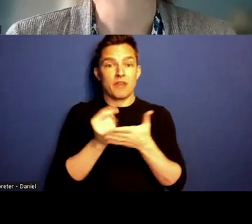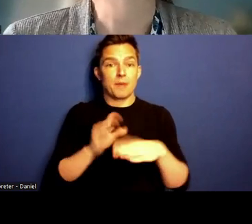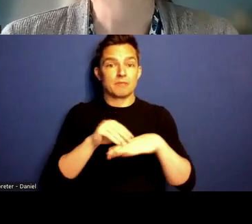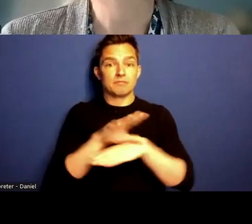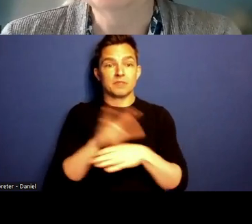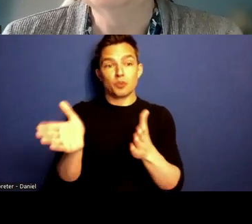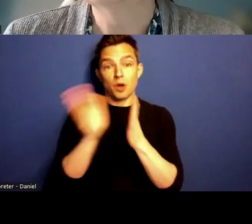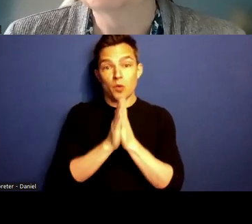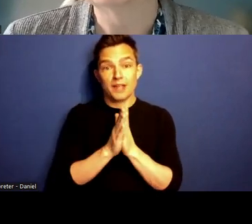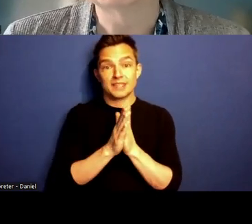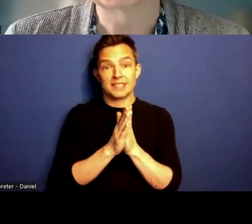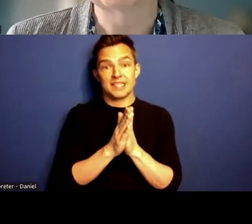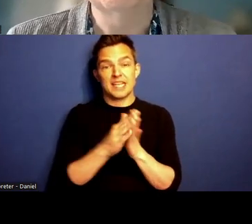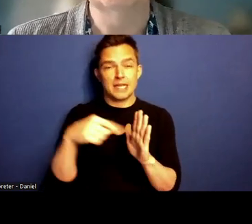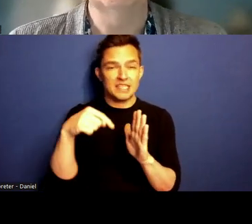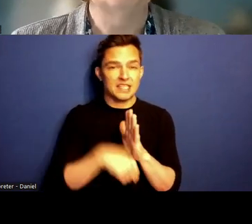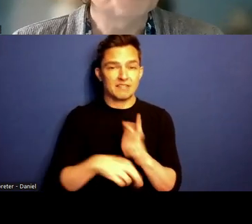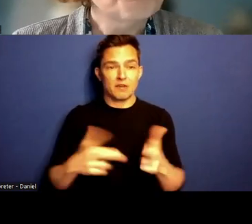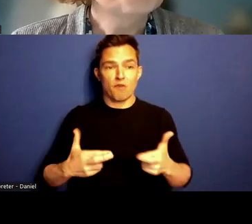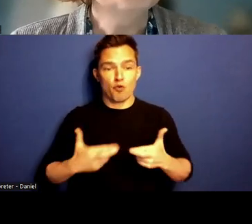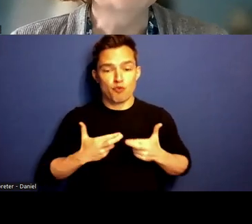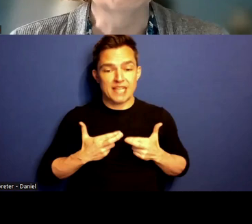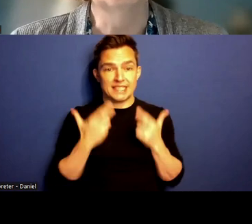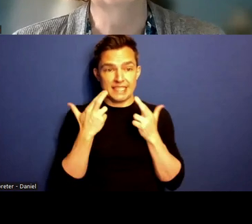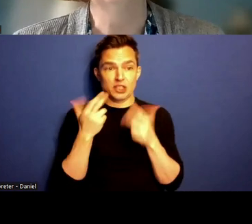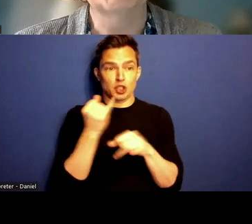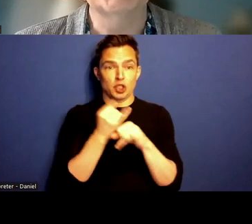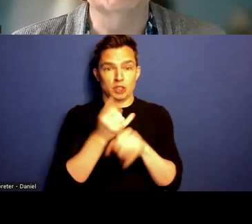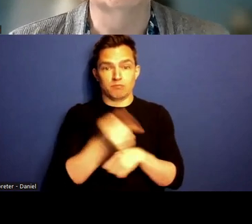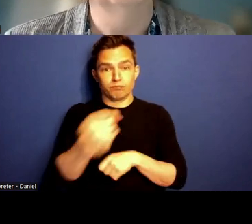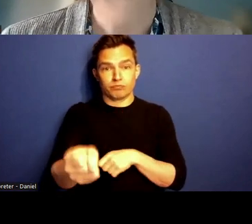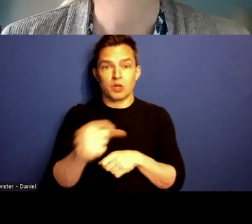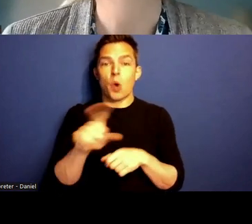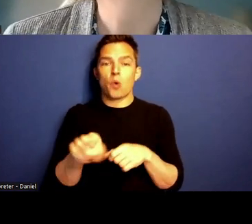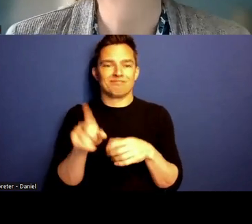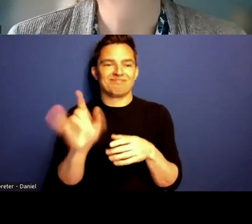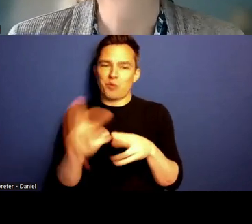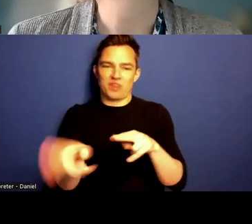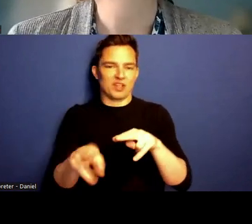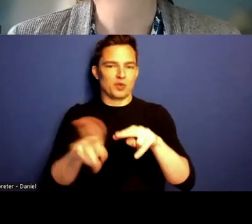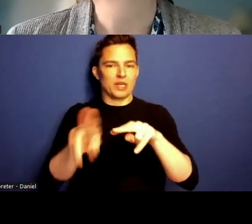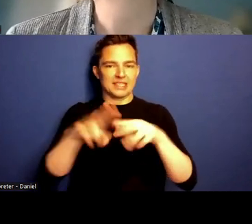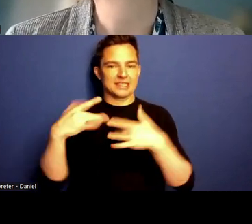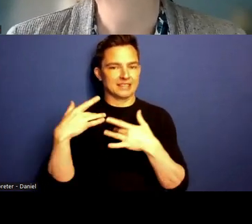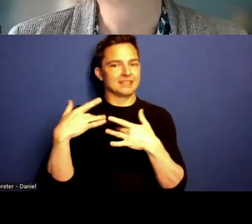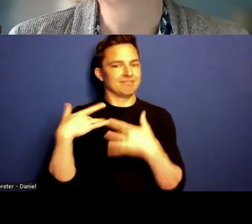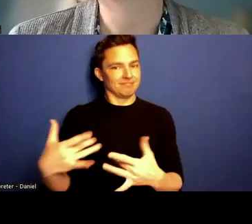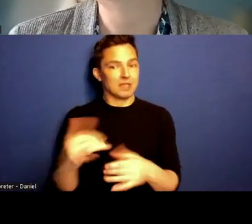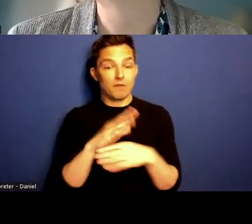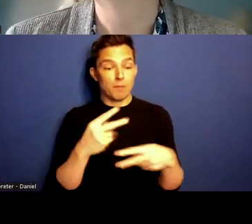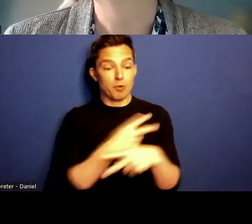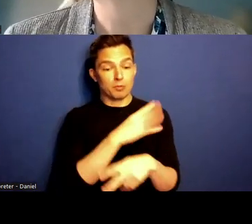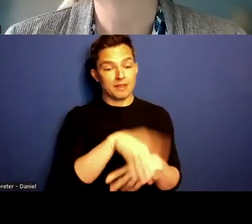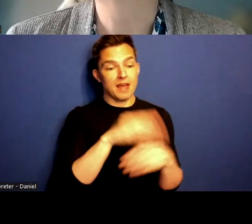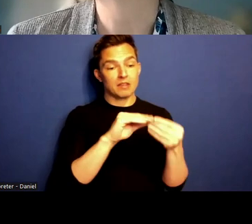request an intensive residential placement only increases. And then if you multiply that by the number